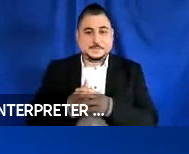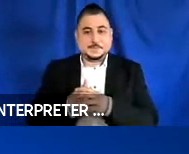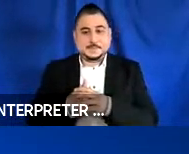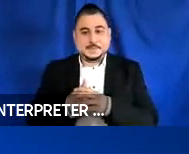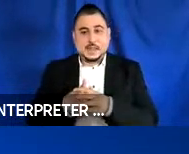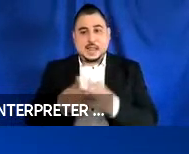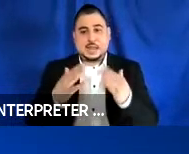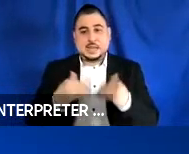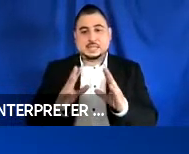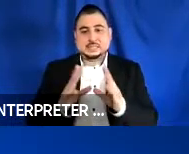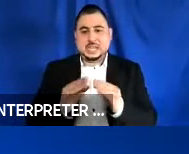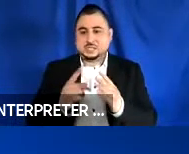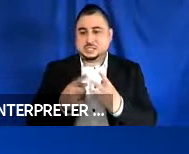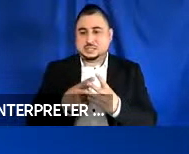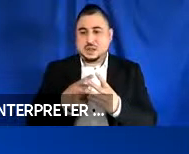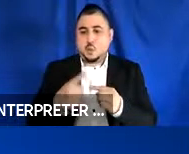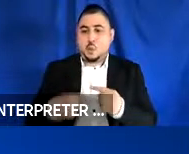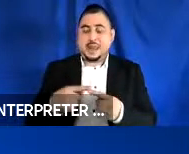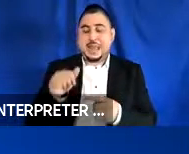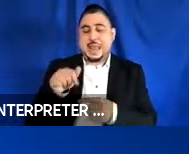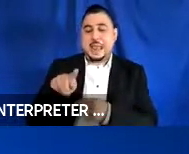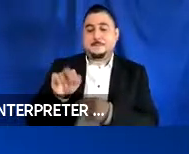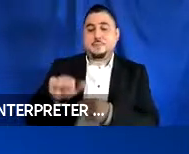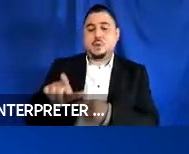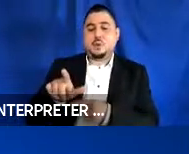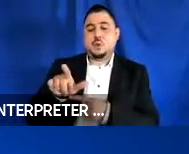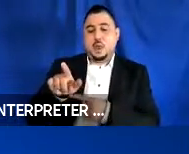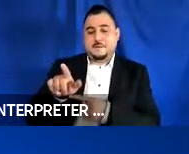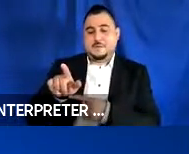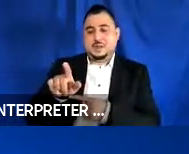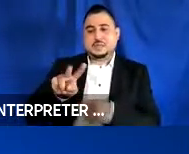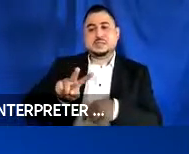Our next session will be held on April 21st